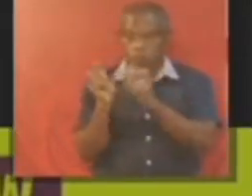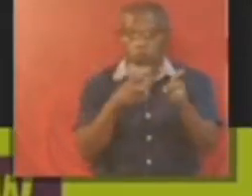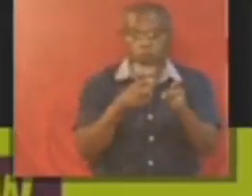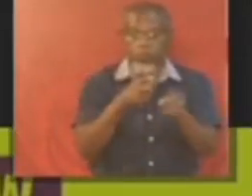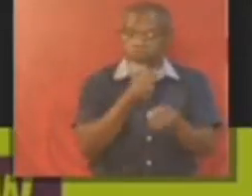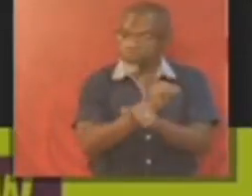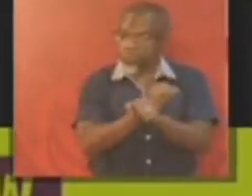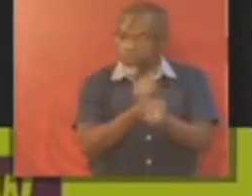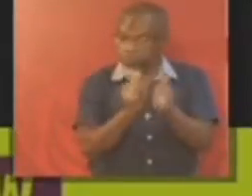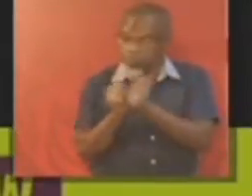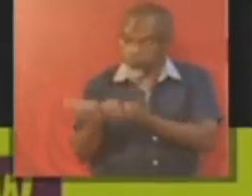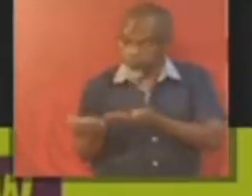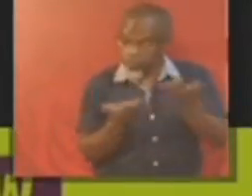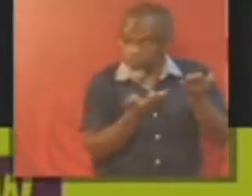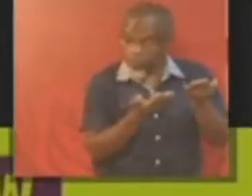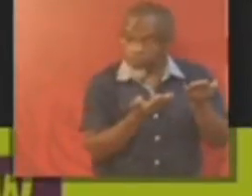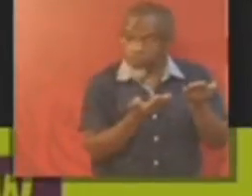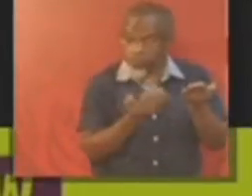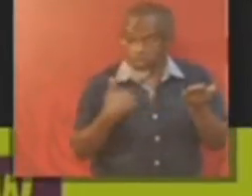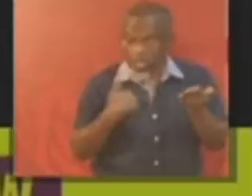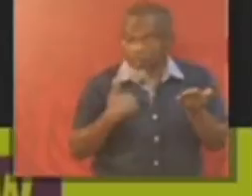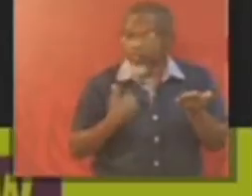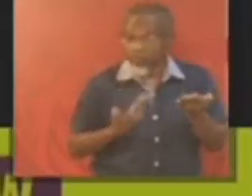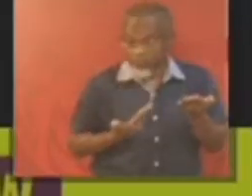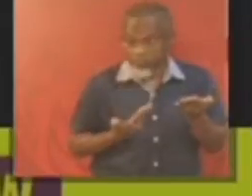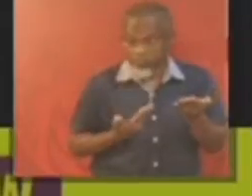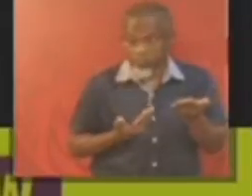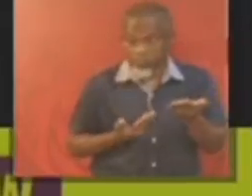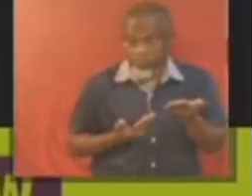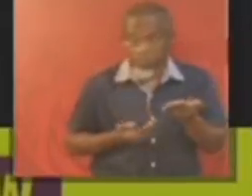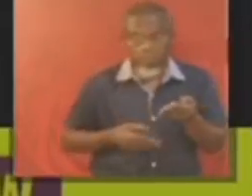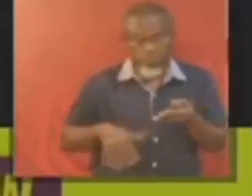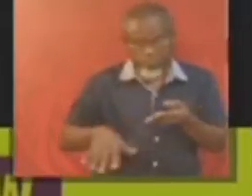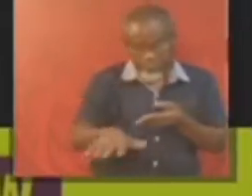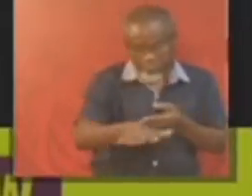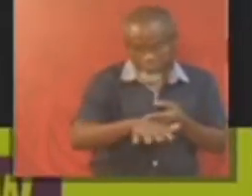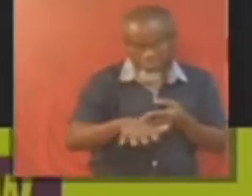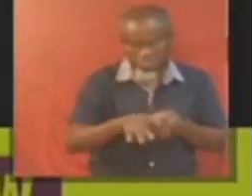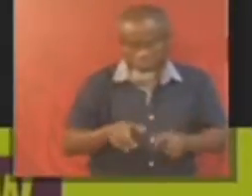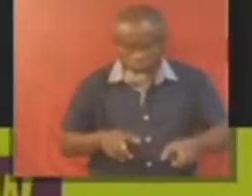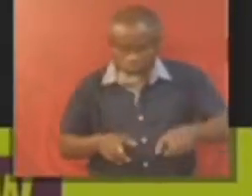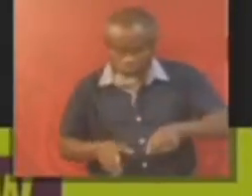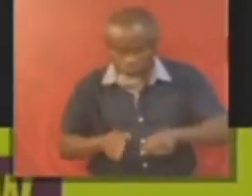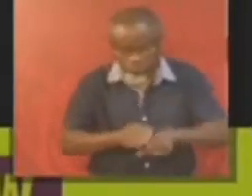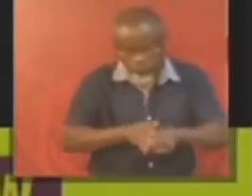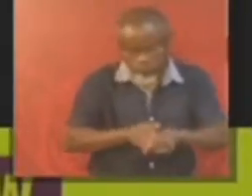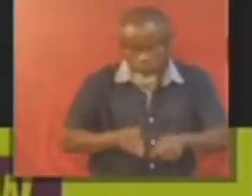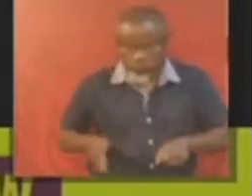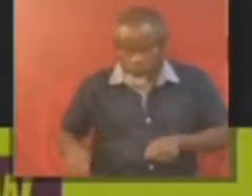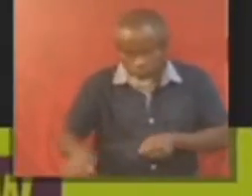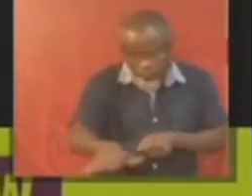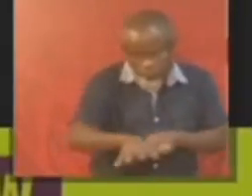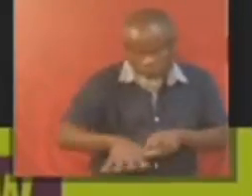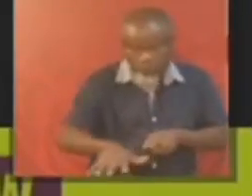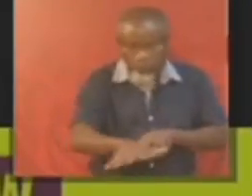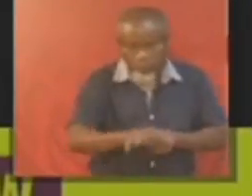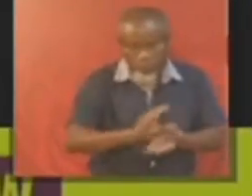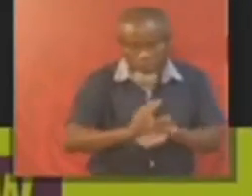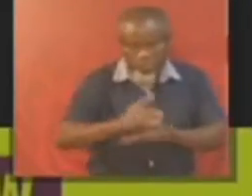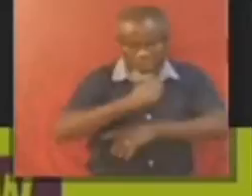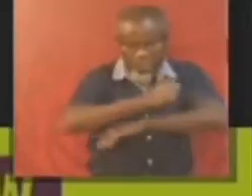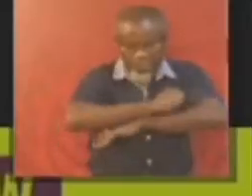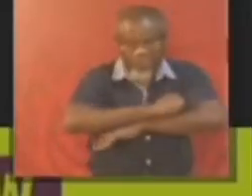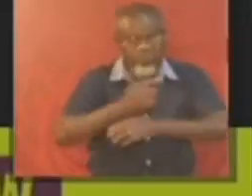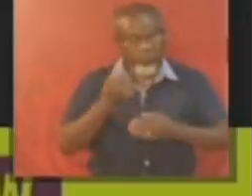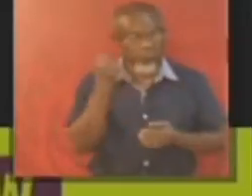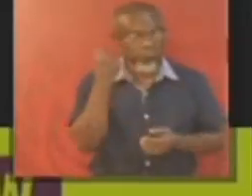yourself every day. So walk with your little bottle and sanitize your surface, your keyboard, where it is you know you are going to touch. Label the